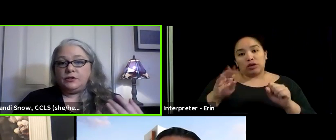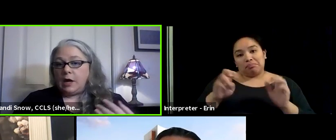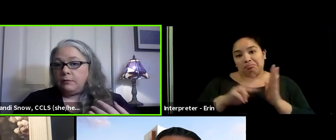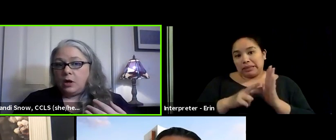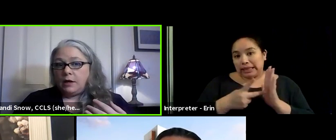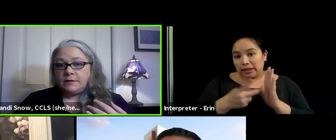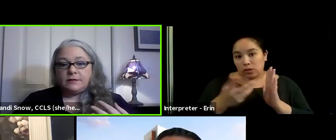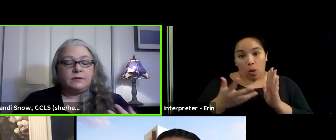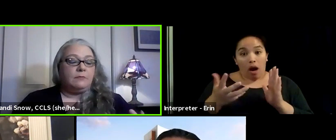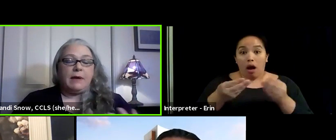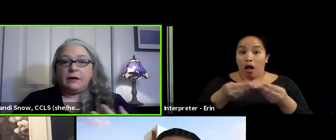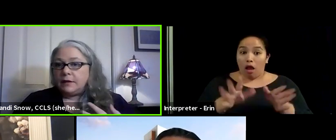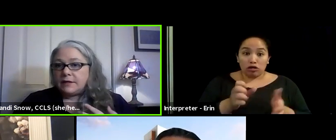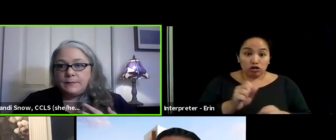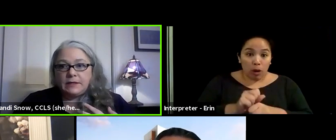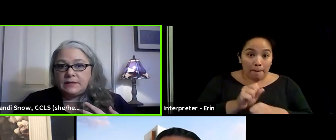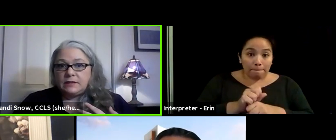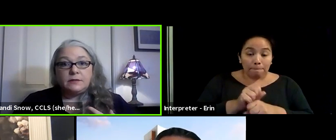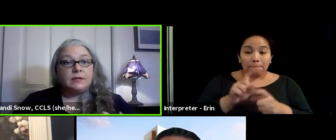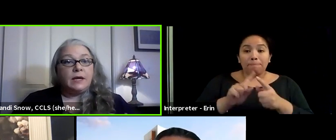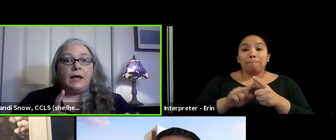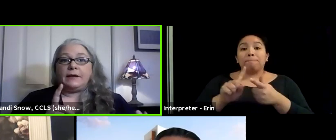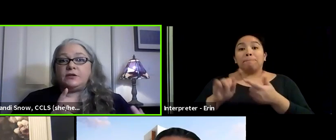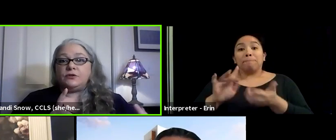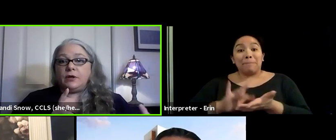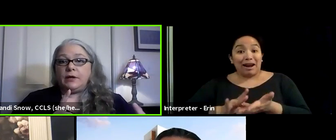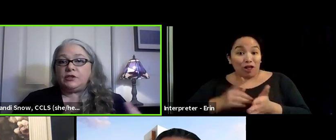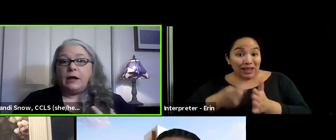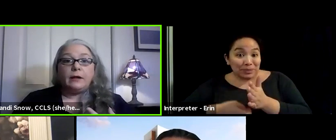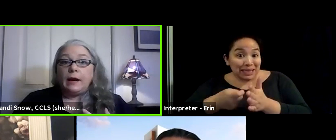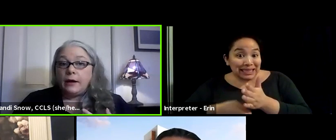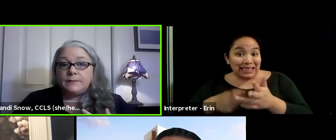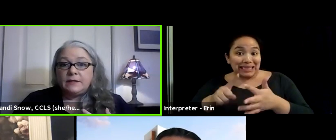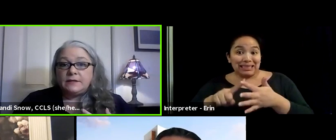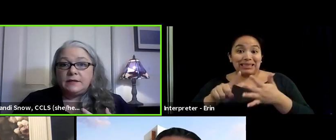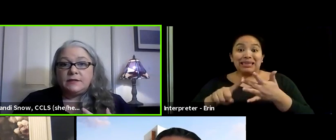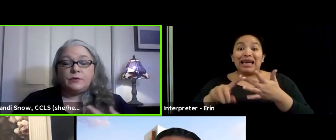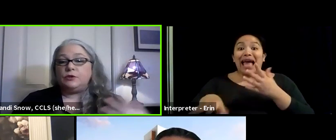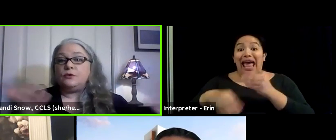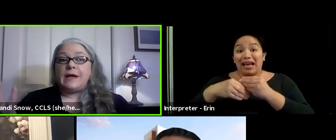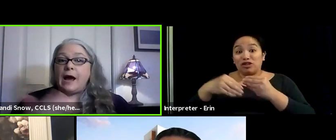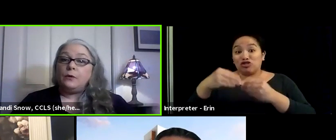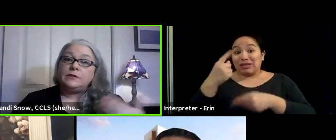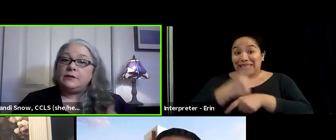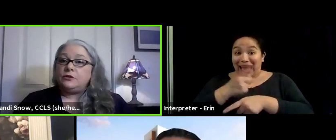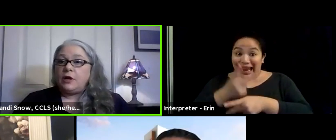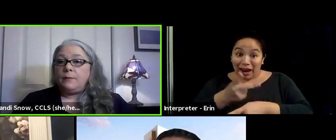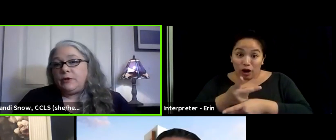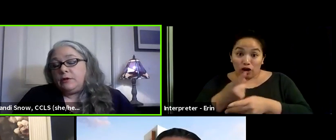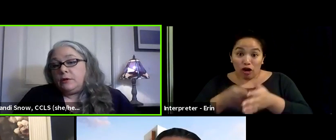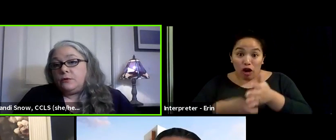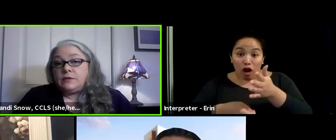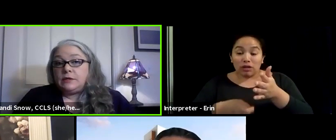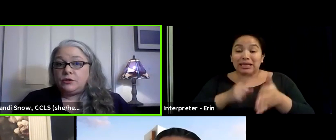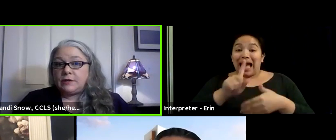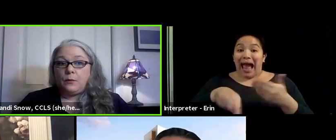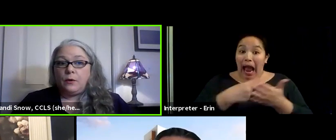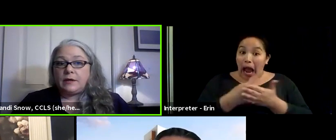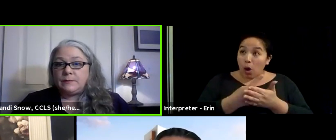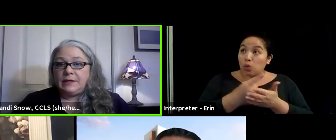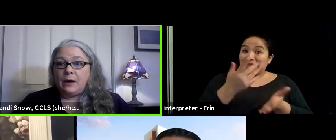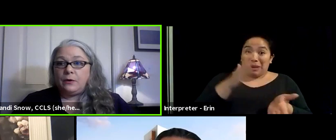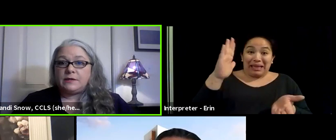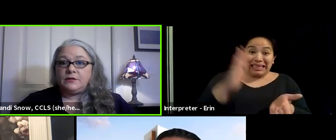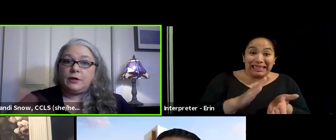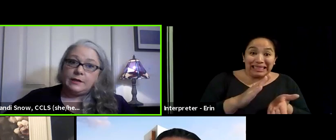be job loss, medical expenses, extra childcare expenses, reduced hours at your job. You didn't lose it, you just can't